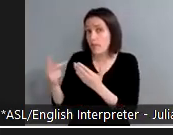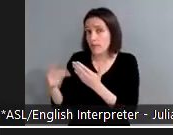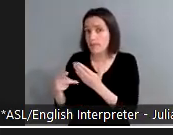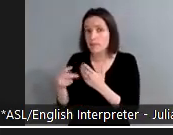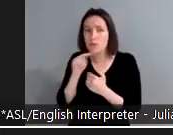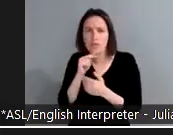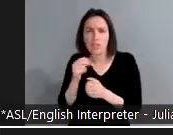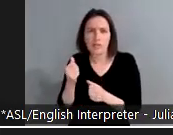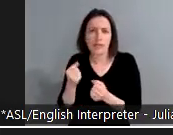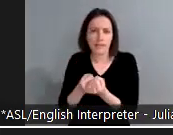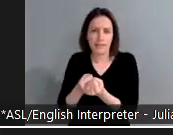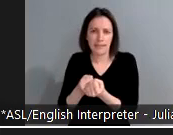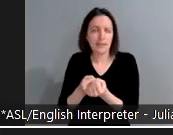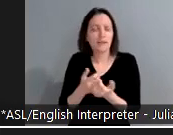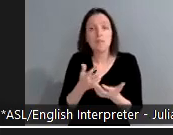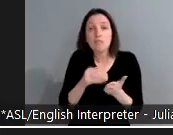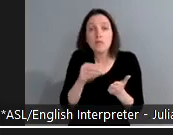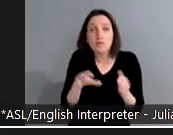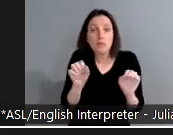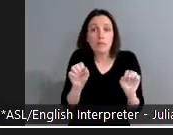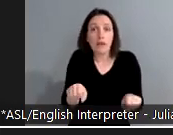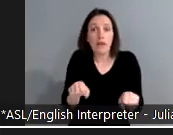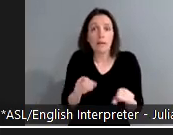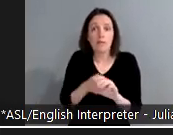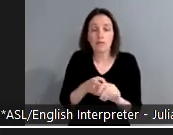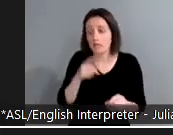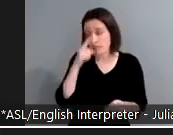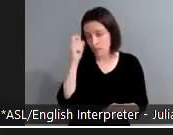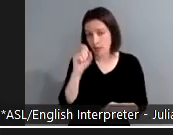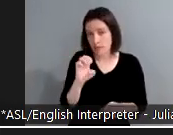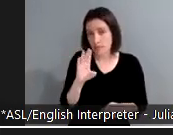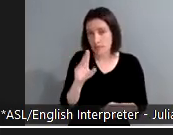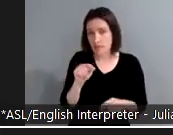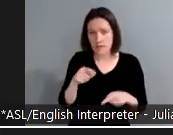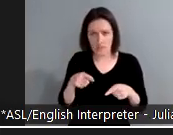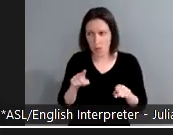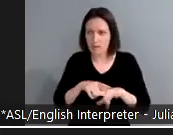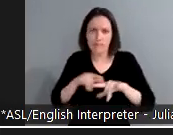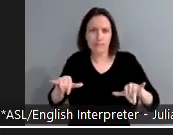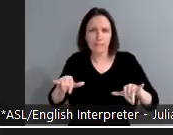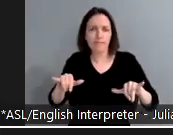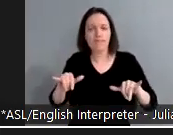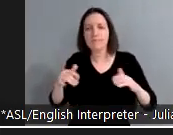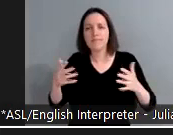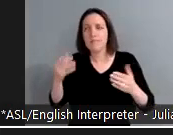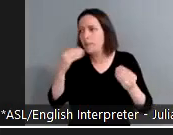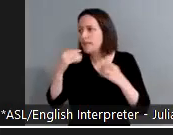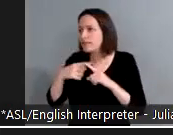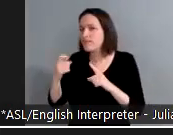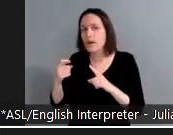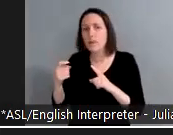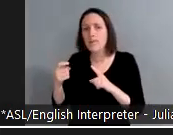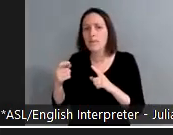students can still participate in summer EBT even while receiving meals from summer meal